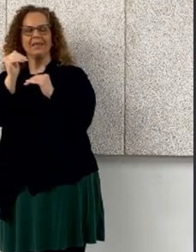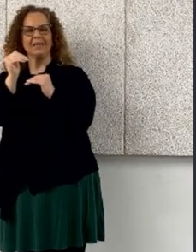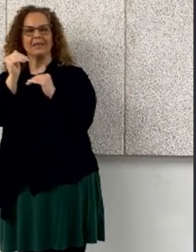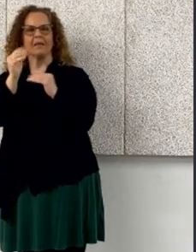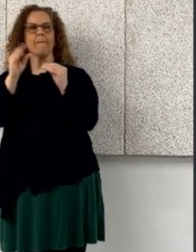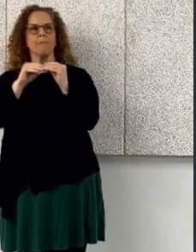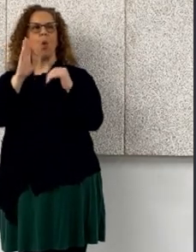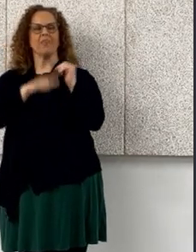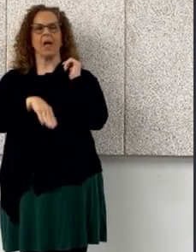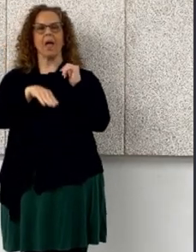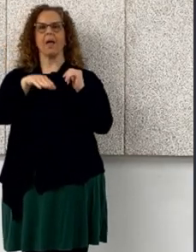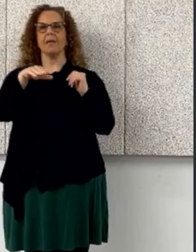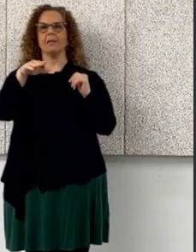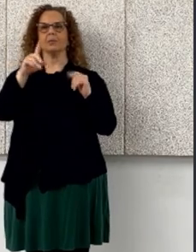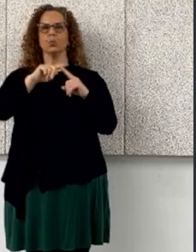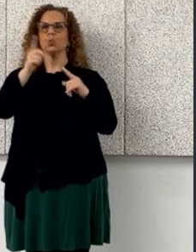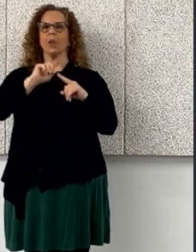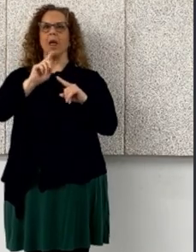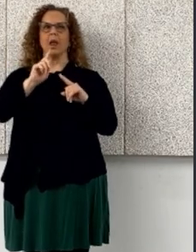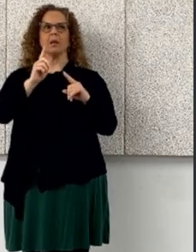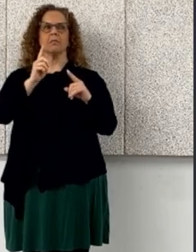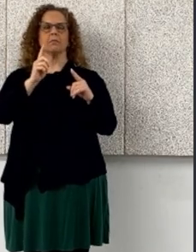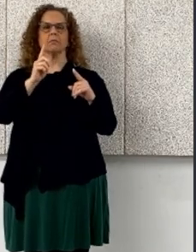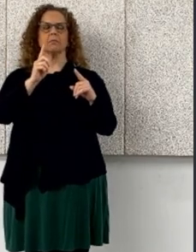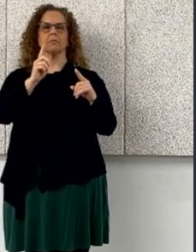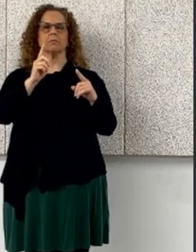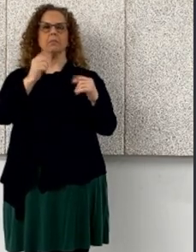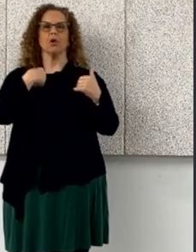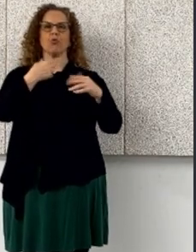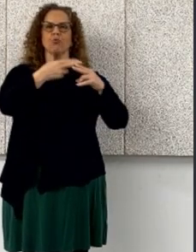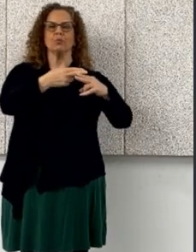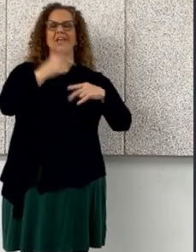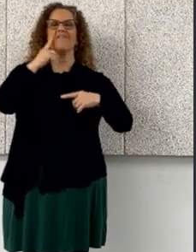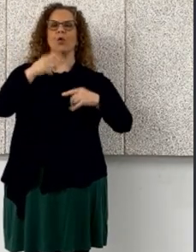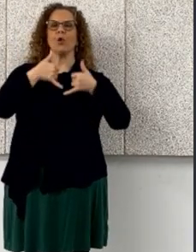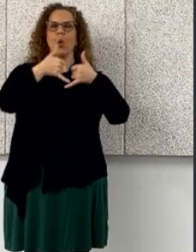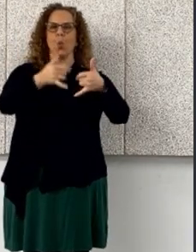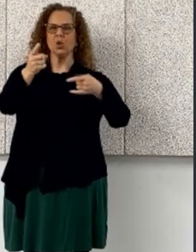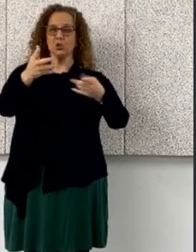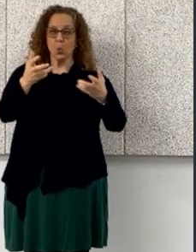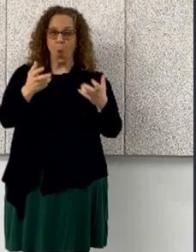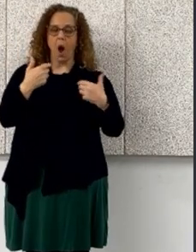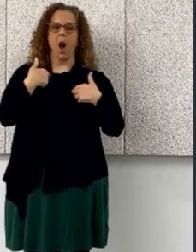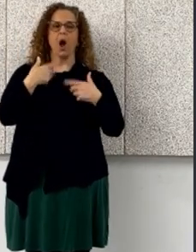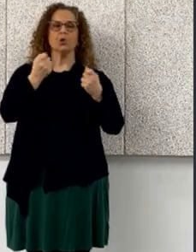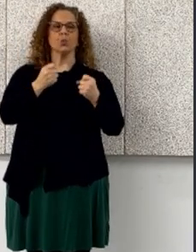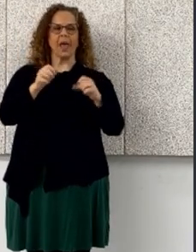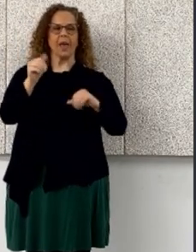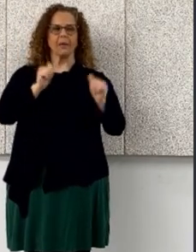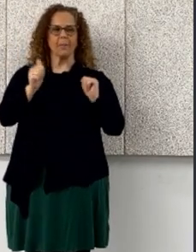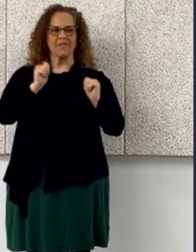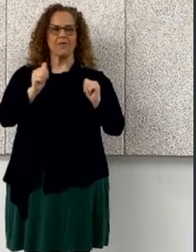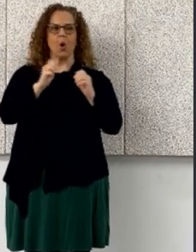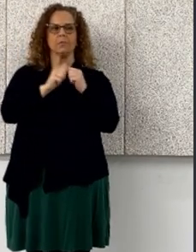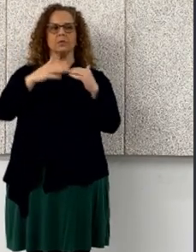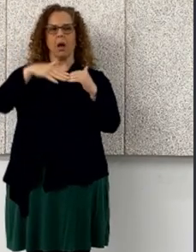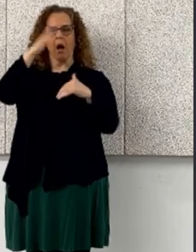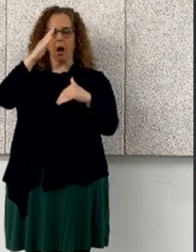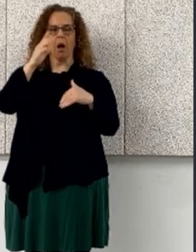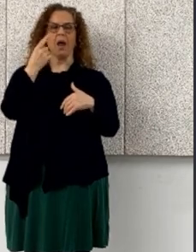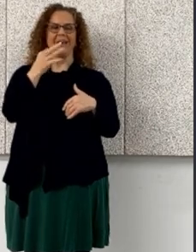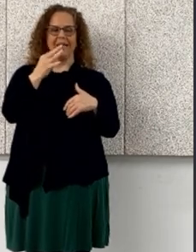open for the Lortels or the other awards that you're wanting to be seen for, right? So you're outside that box. So just think about